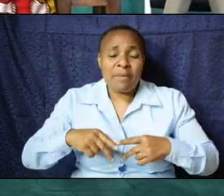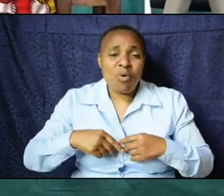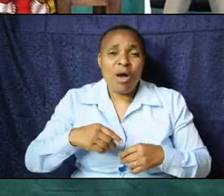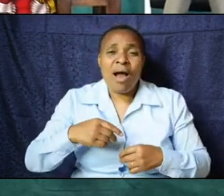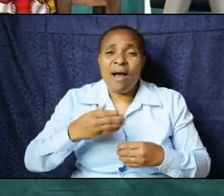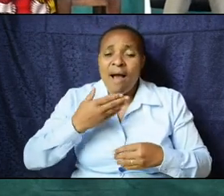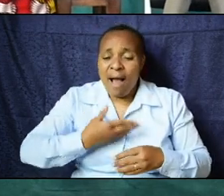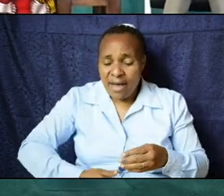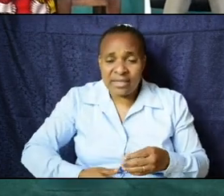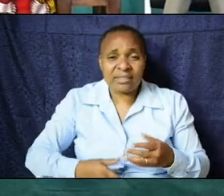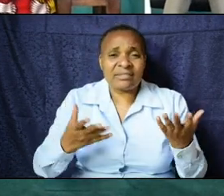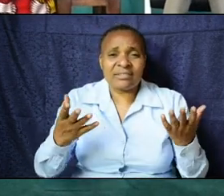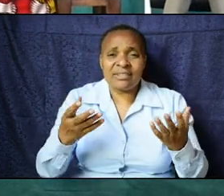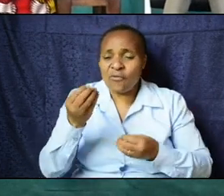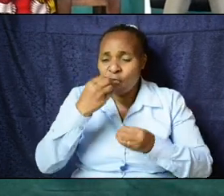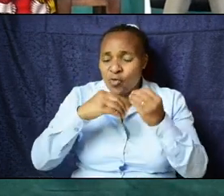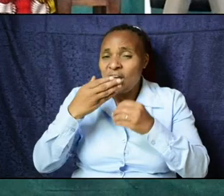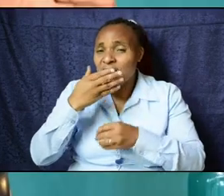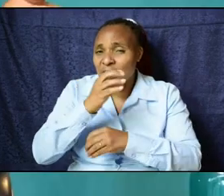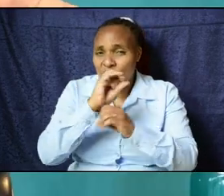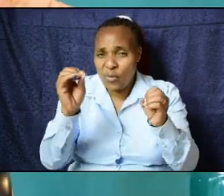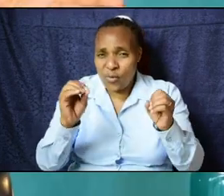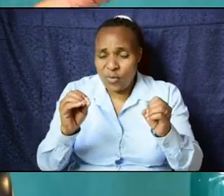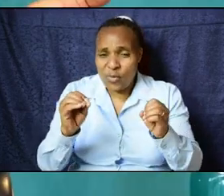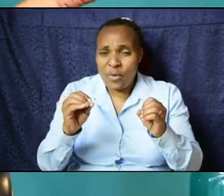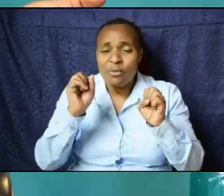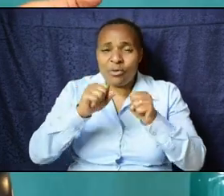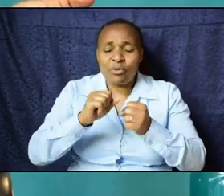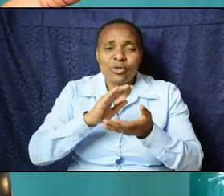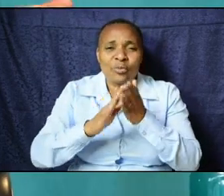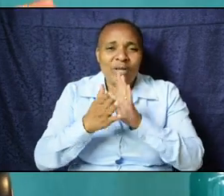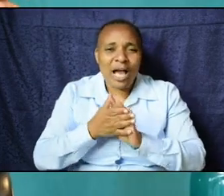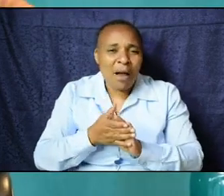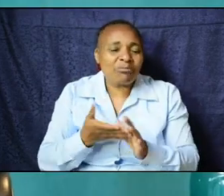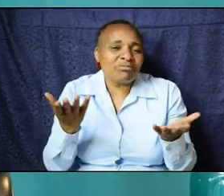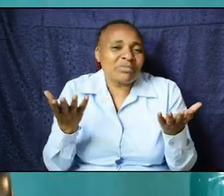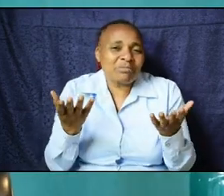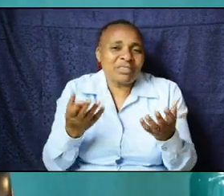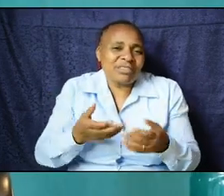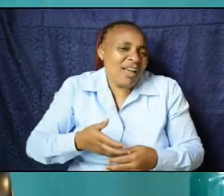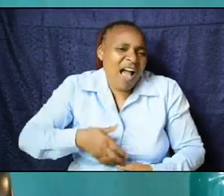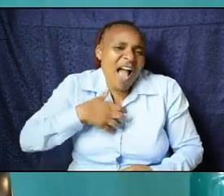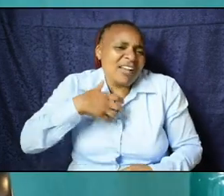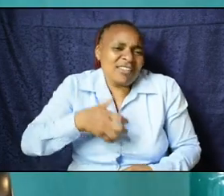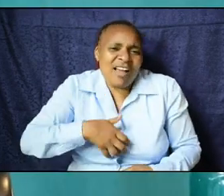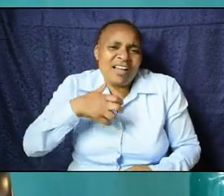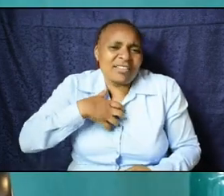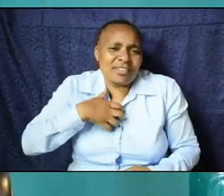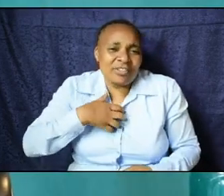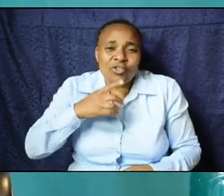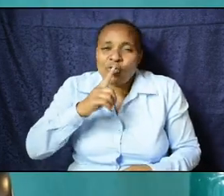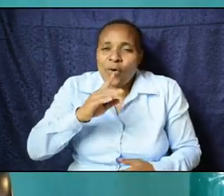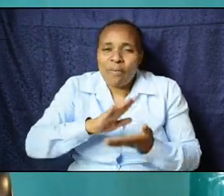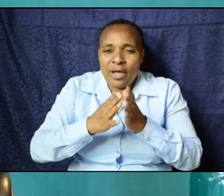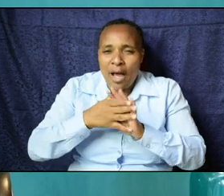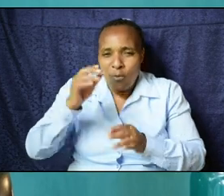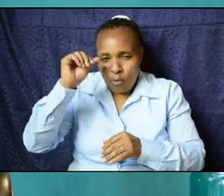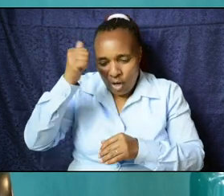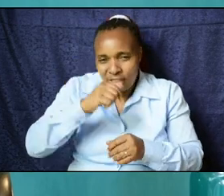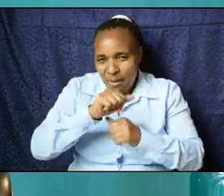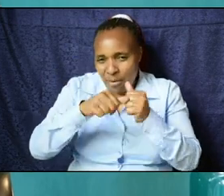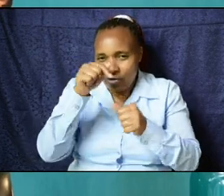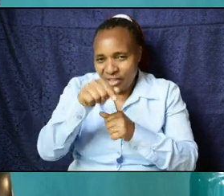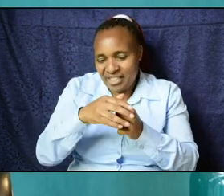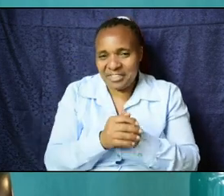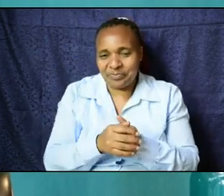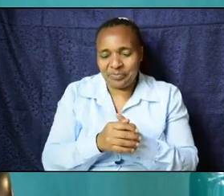angry man. At times, even food is the answer. Someone will just be angry at you because they're hungry, you know. So just be wise about it. Thank you for that.